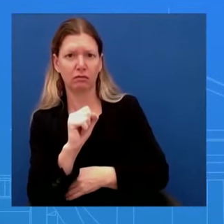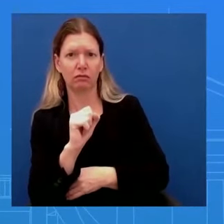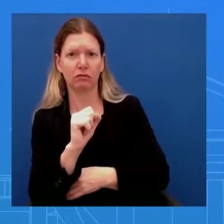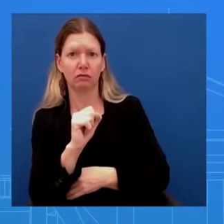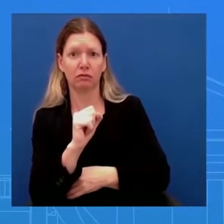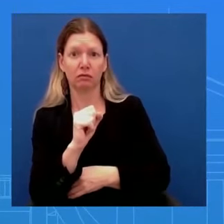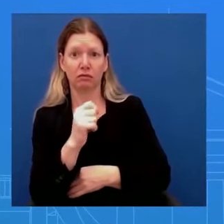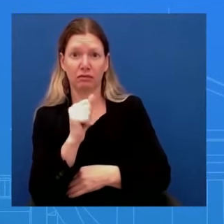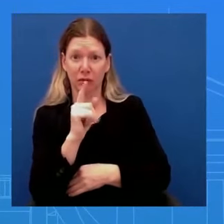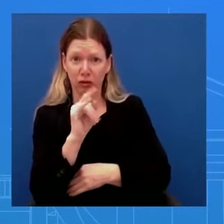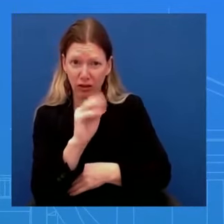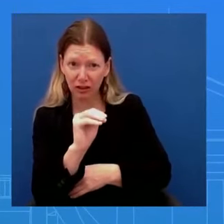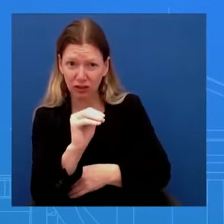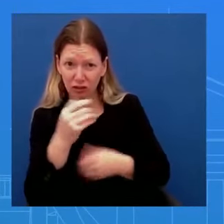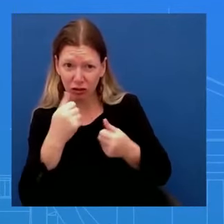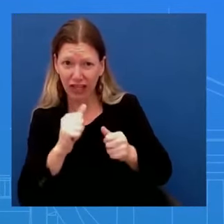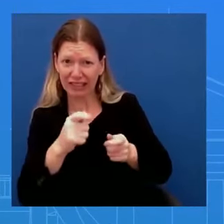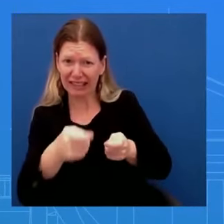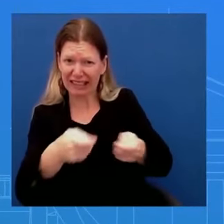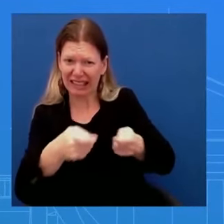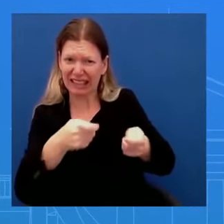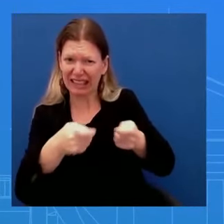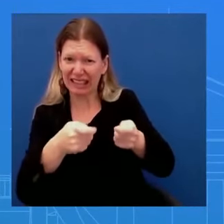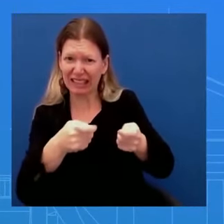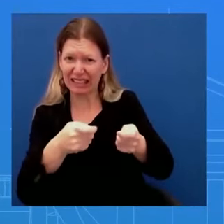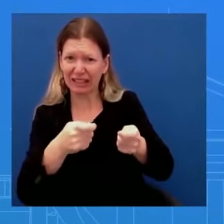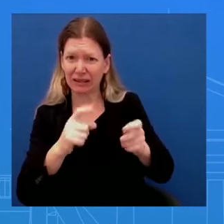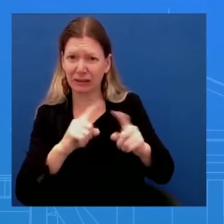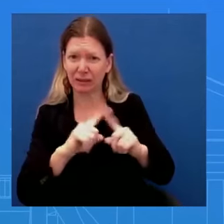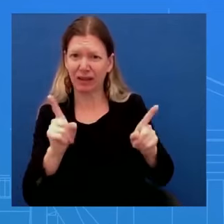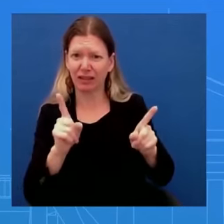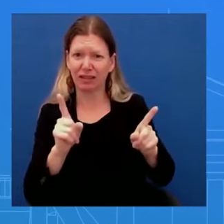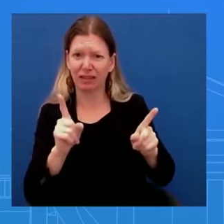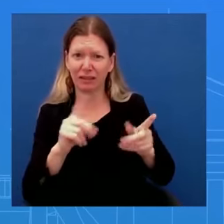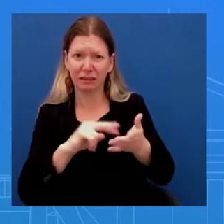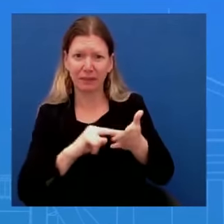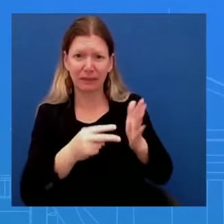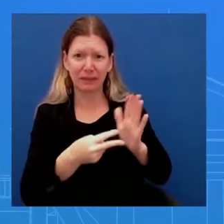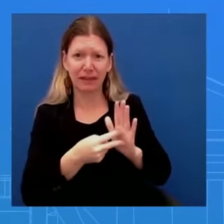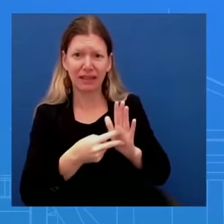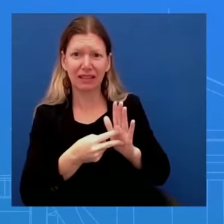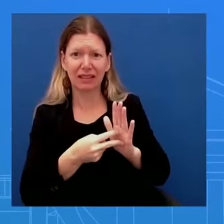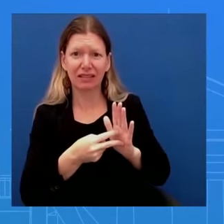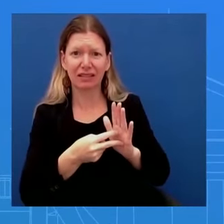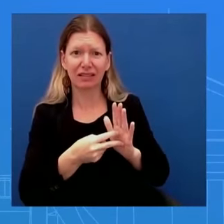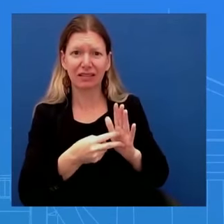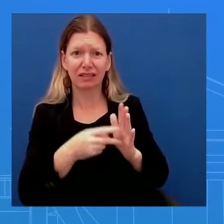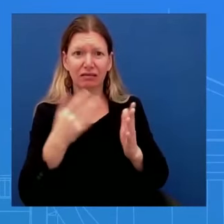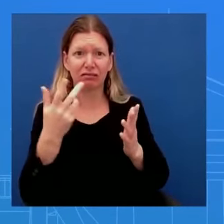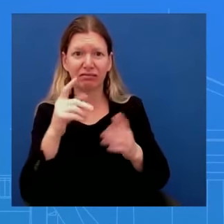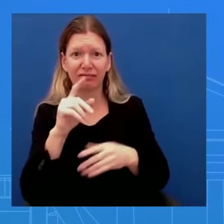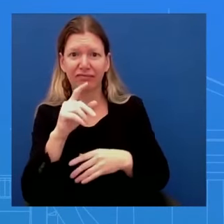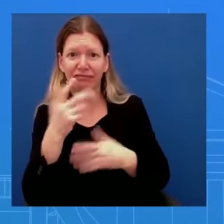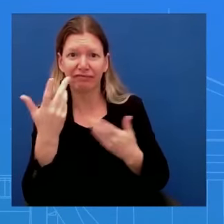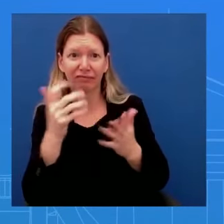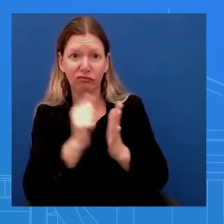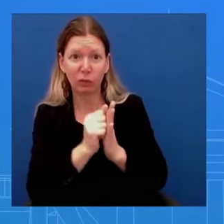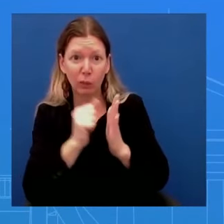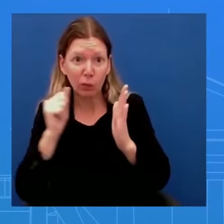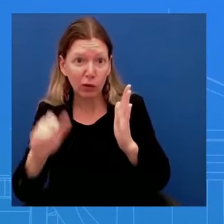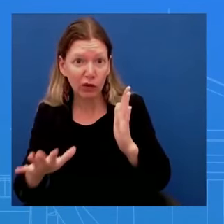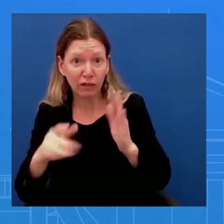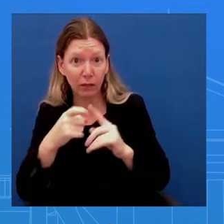but a mistake for the fact that they removed them from the foreign terrorist organization list? As I said, we've got a review of that designation that